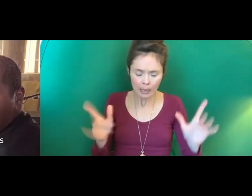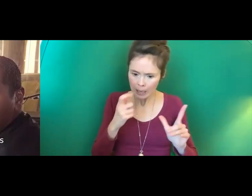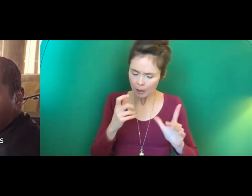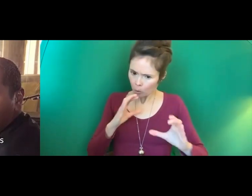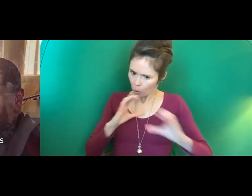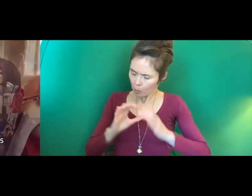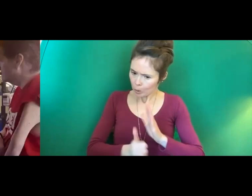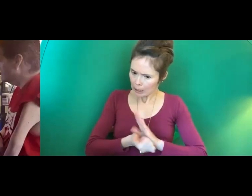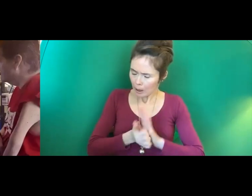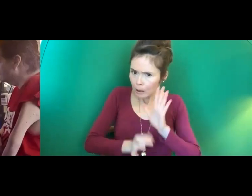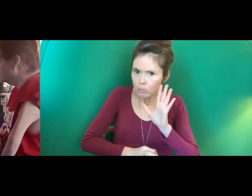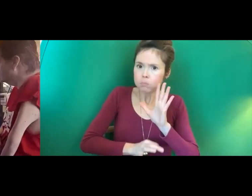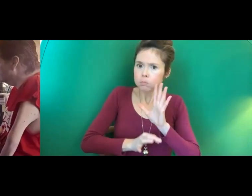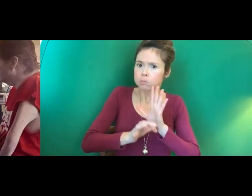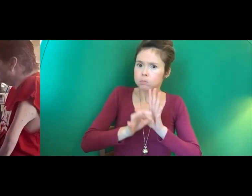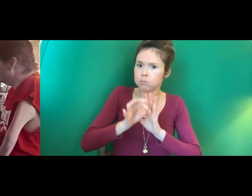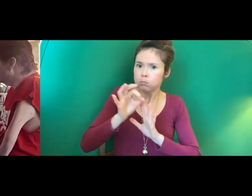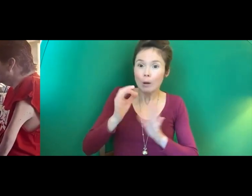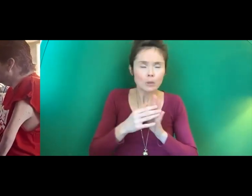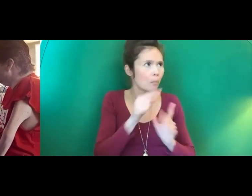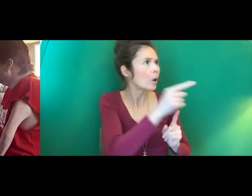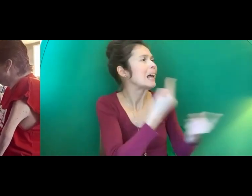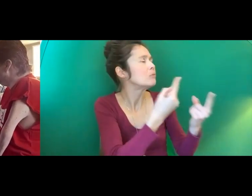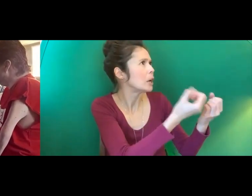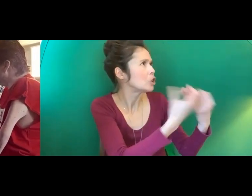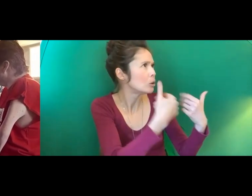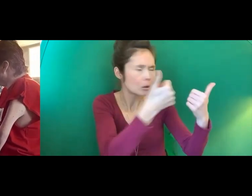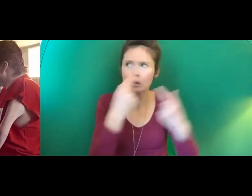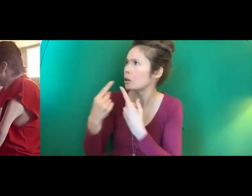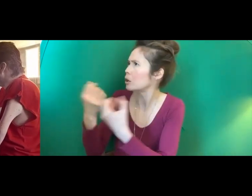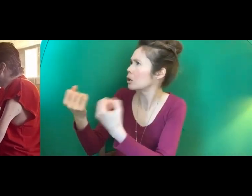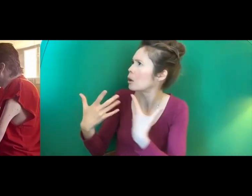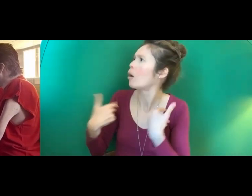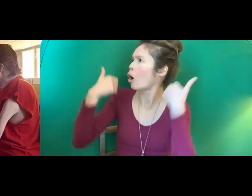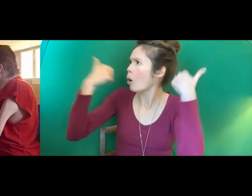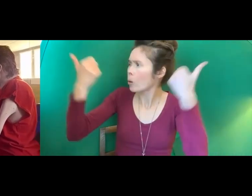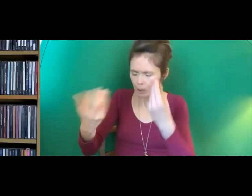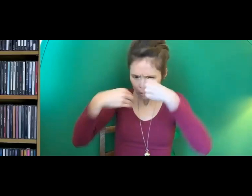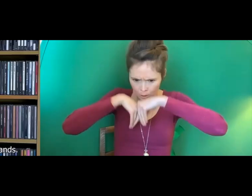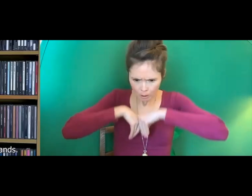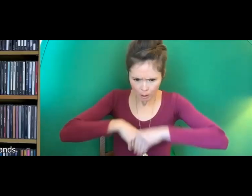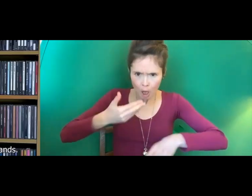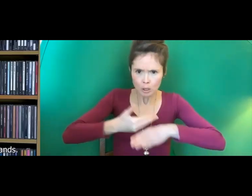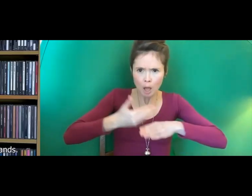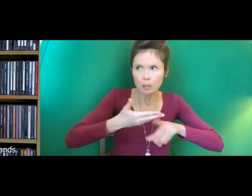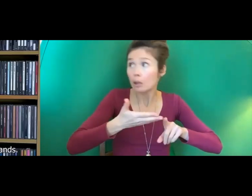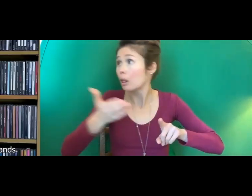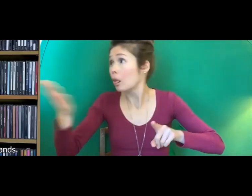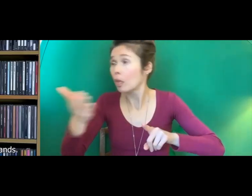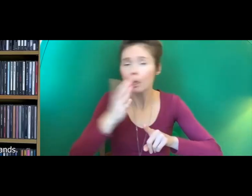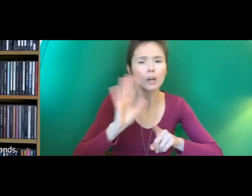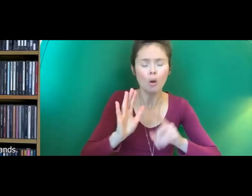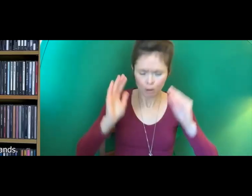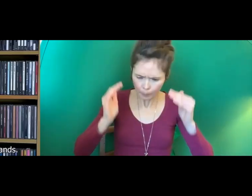skills with things such as listening to instructions, following them, and staying on task. Being in the studio,